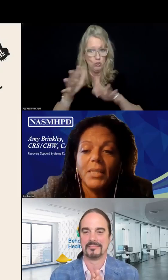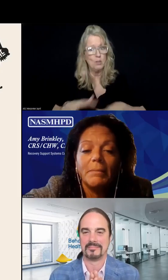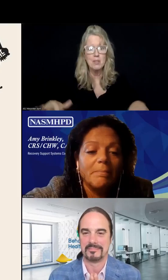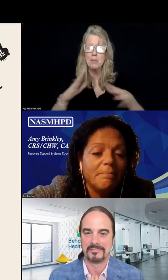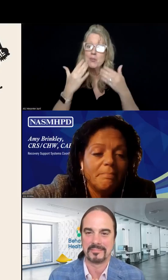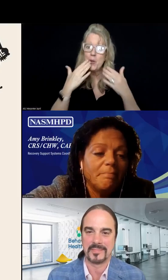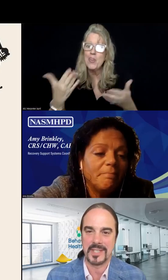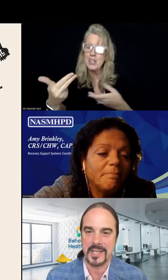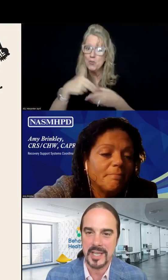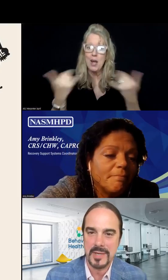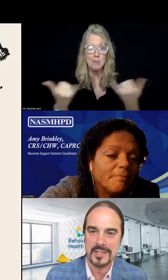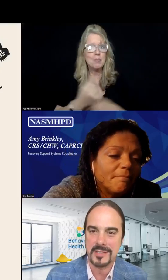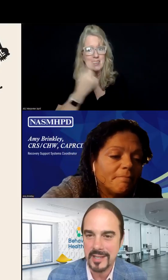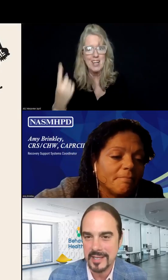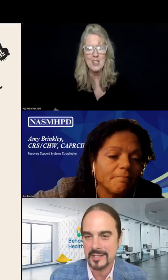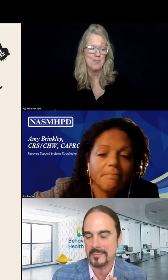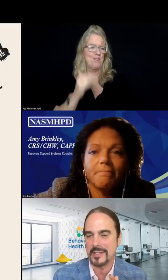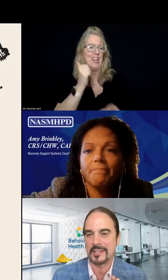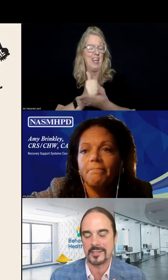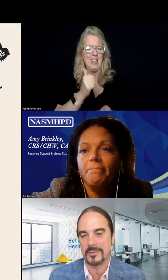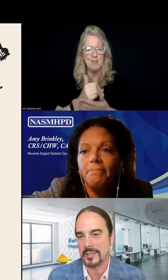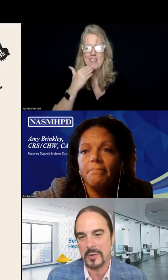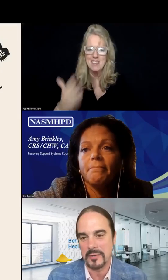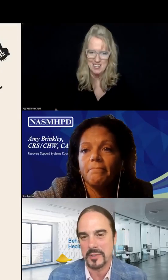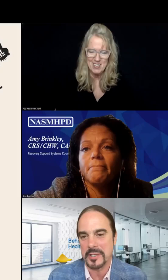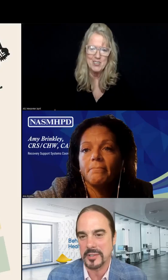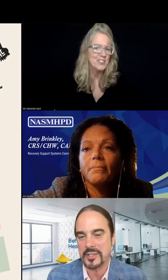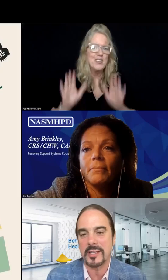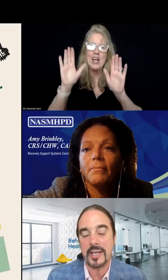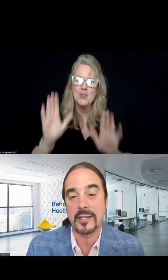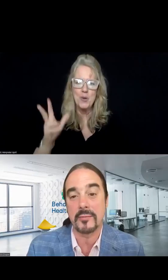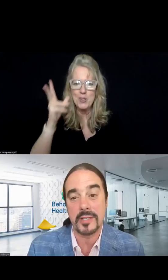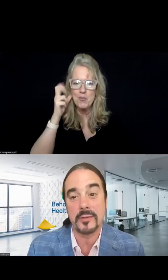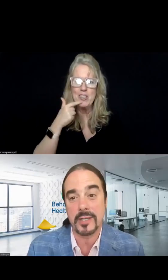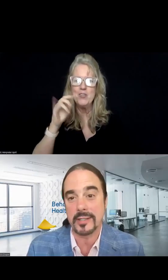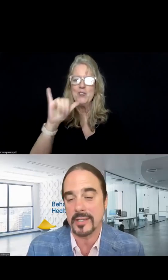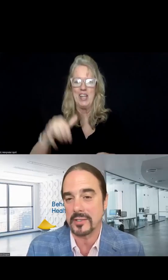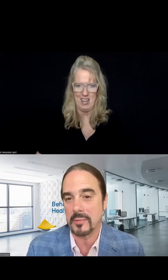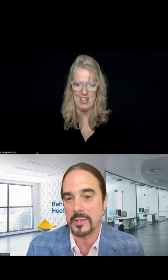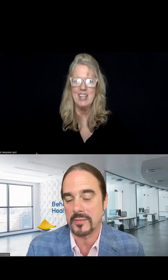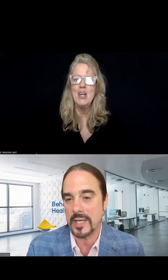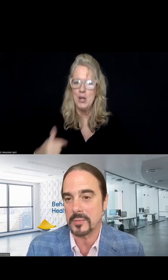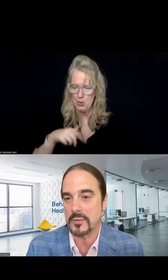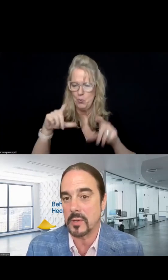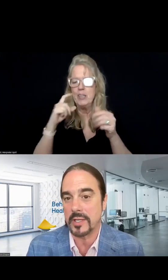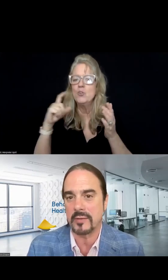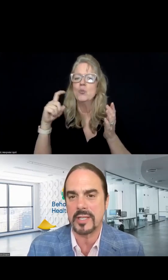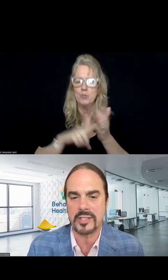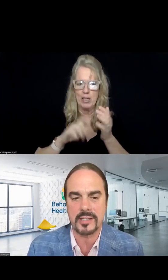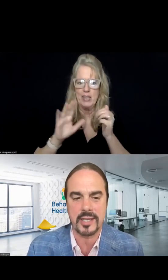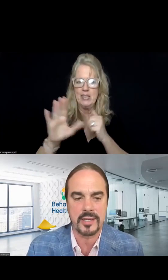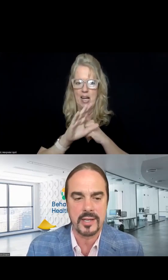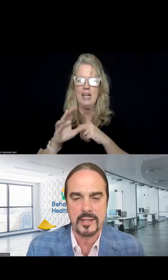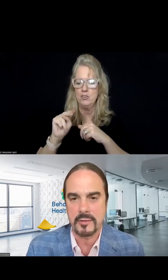you for having me today. Amen to that, Amy. That's really wonderful to hear you say that. And we do recognize the importance of NASPID's role. And